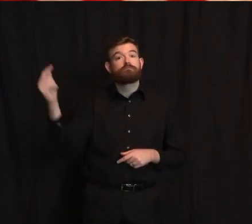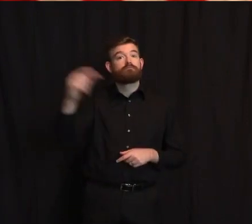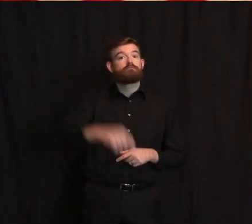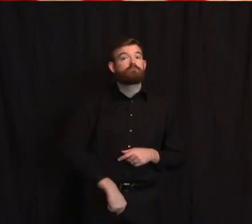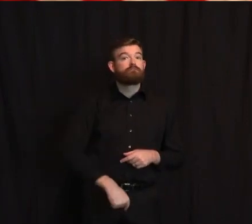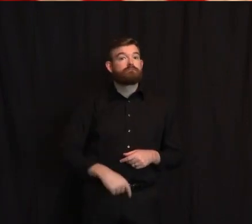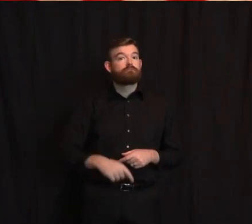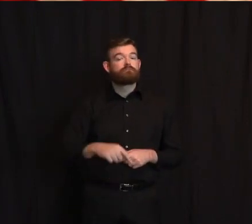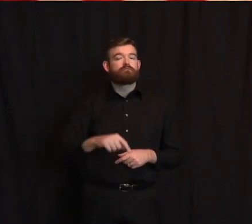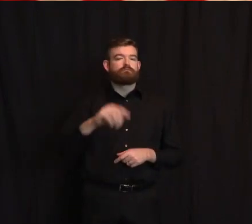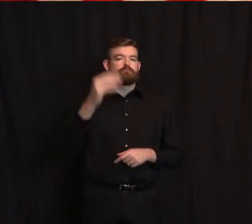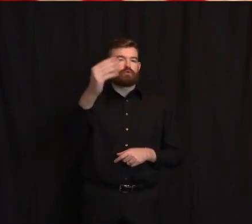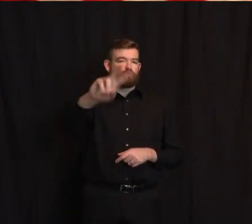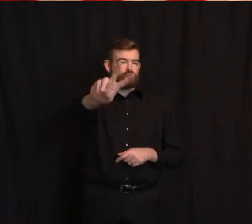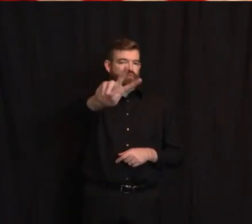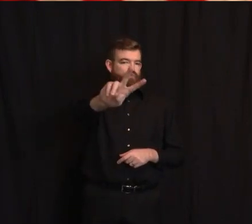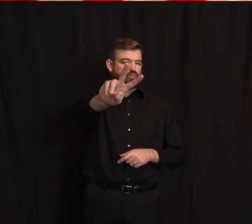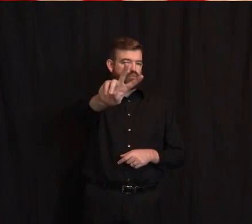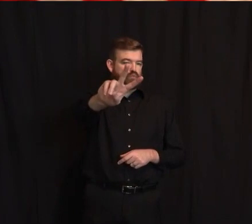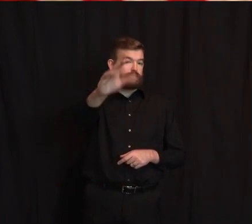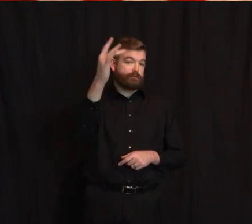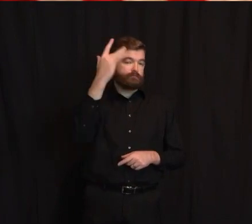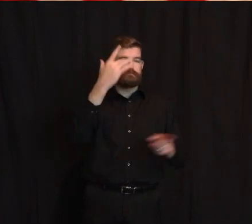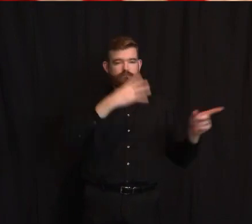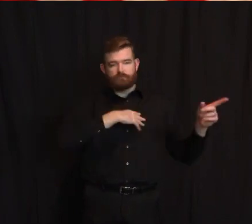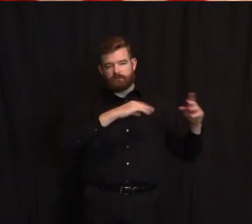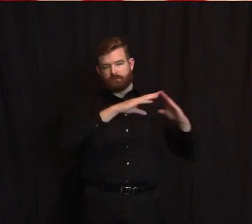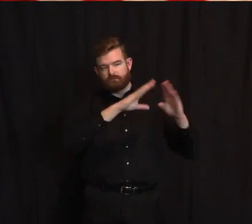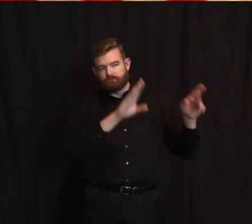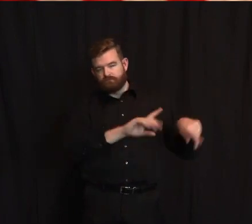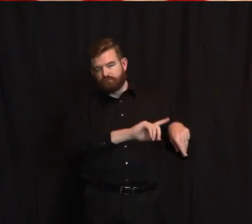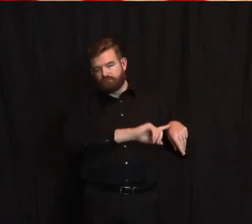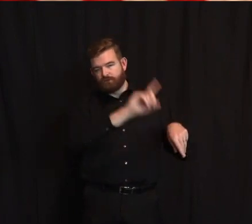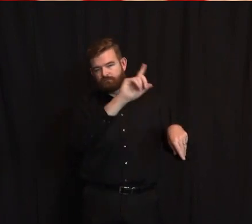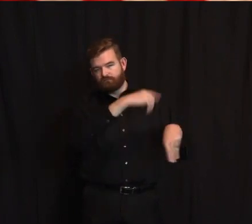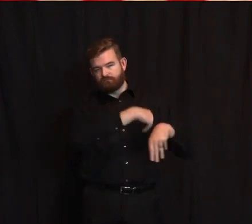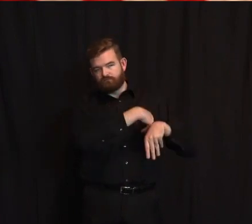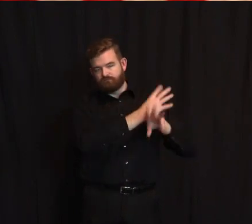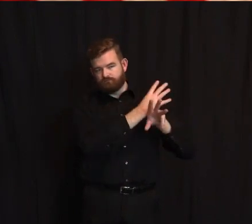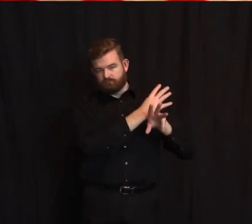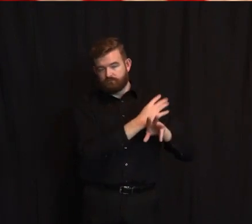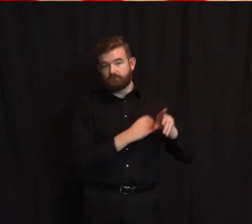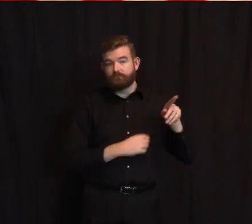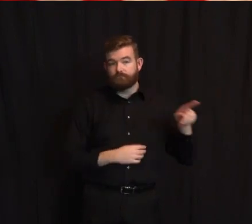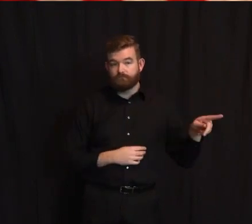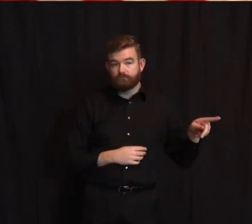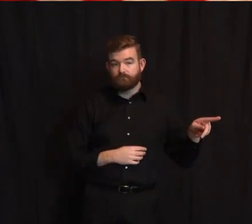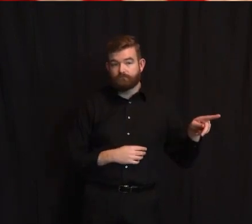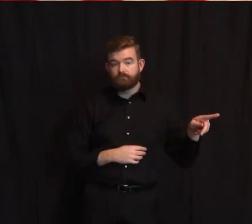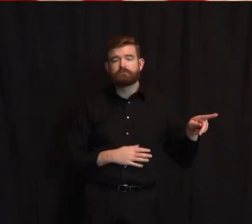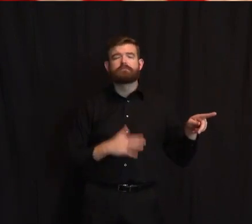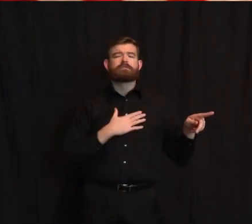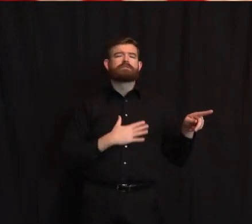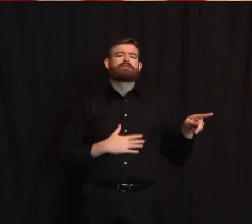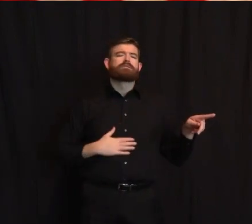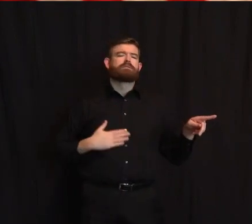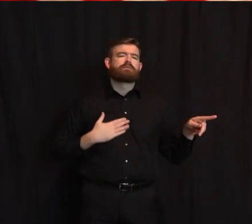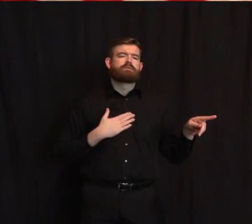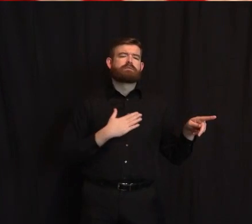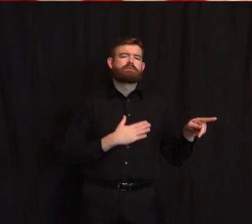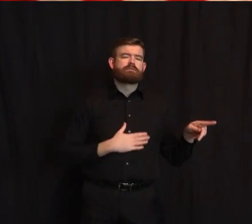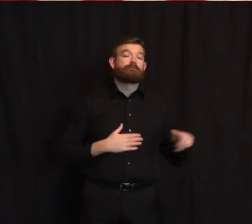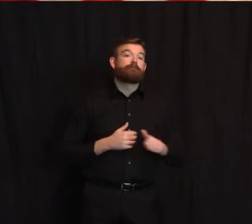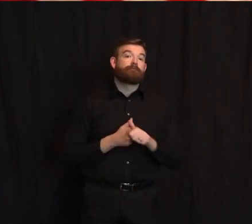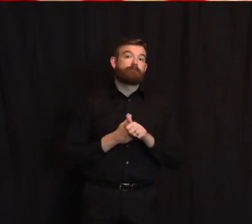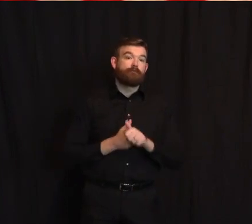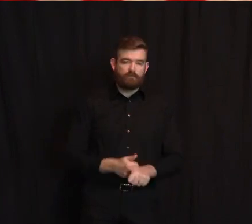House video conference. And with that, please, everybody, stay the course. Please stay the course.